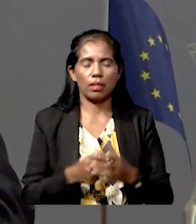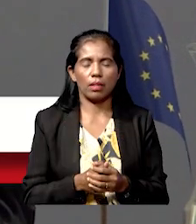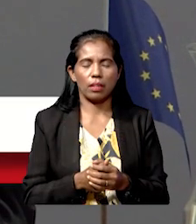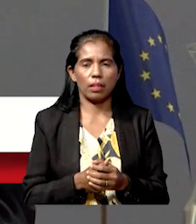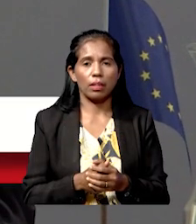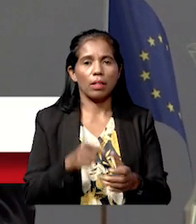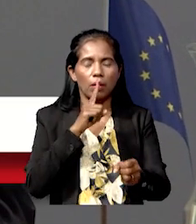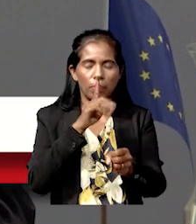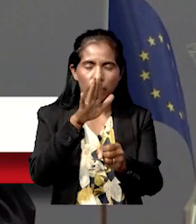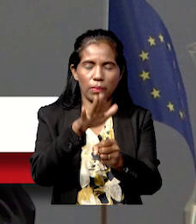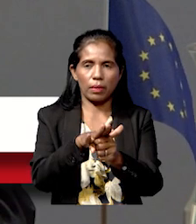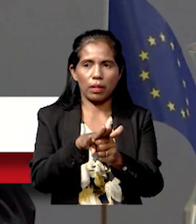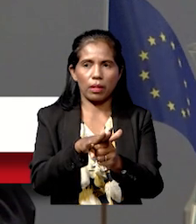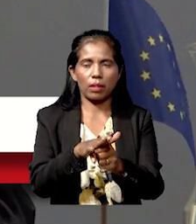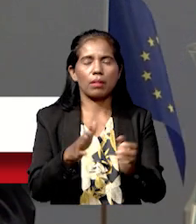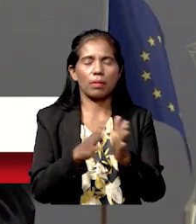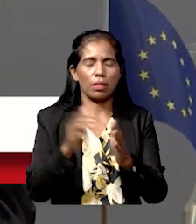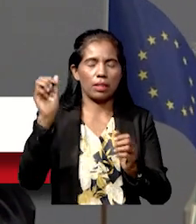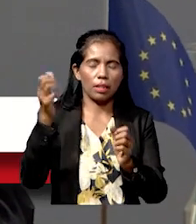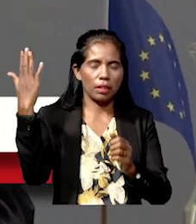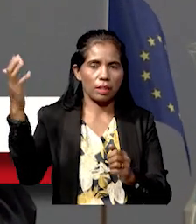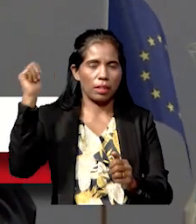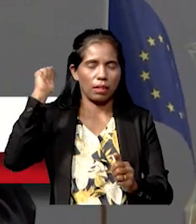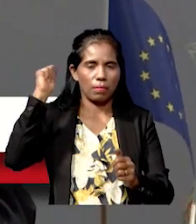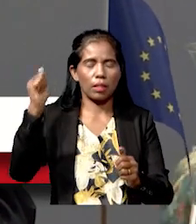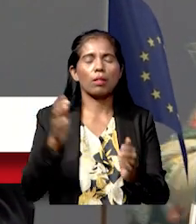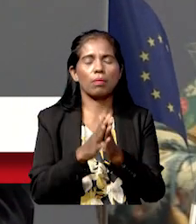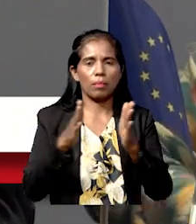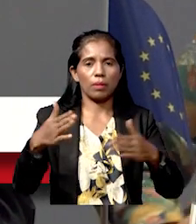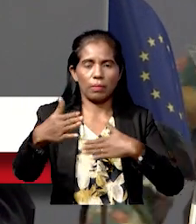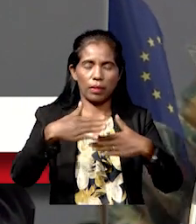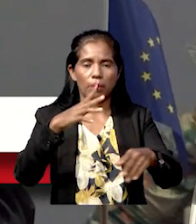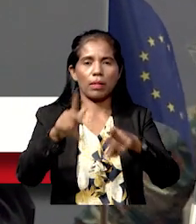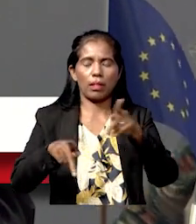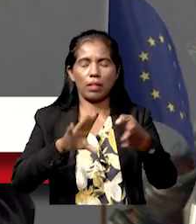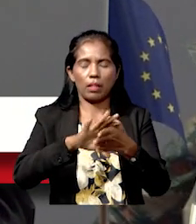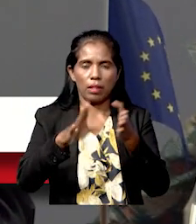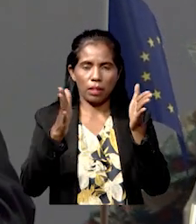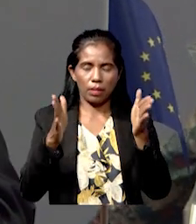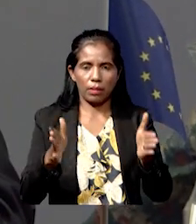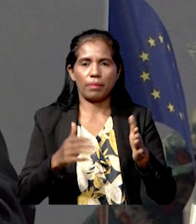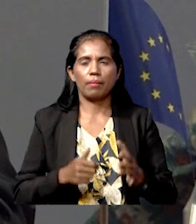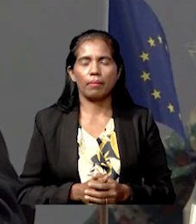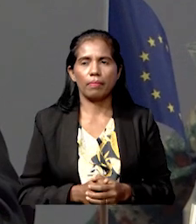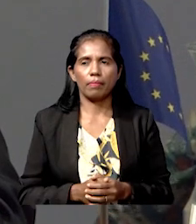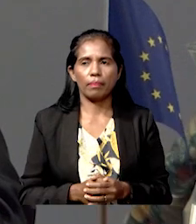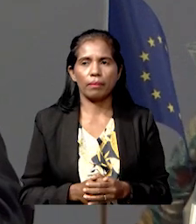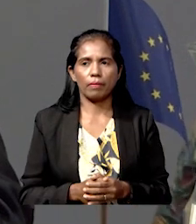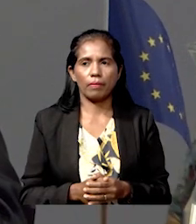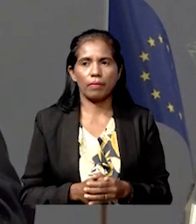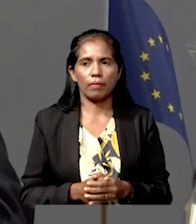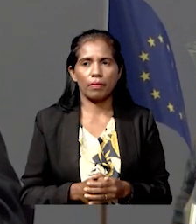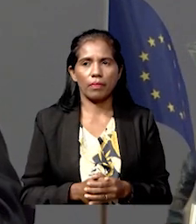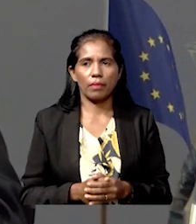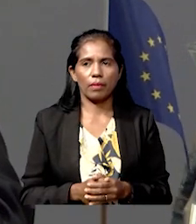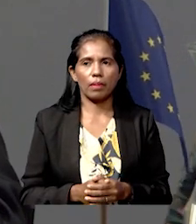competed in a campaign, hard-fought campaign by the two of them, in which